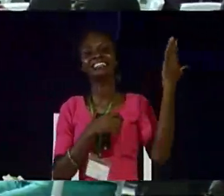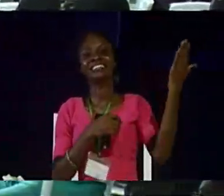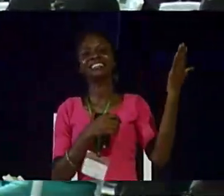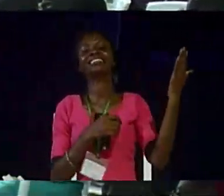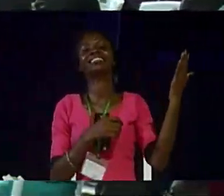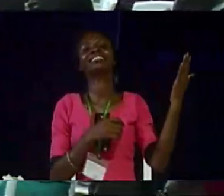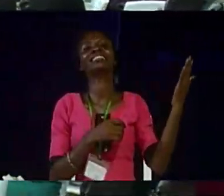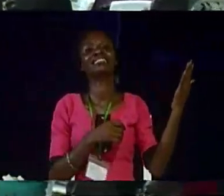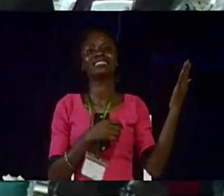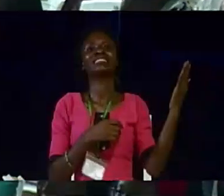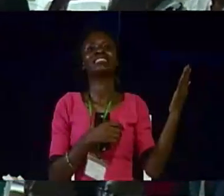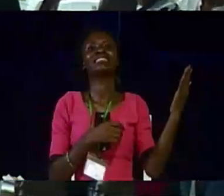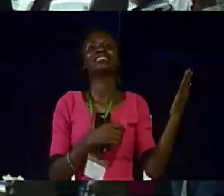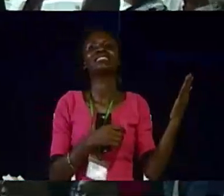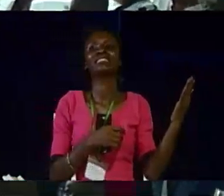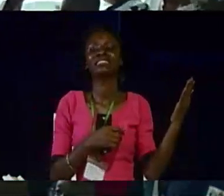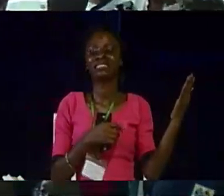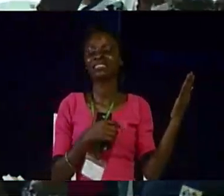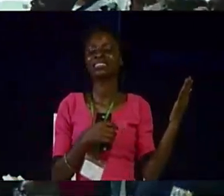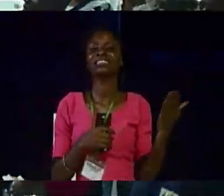beside thee,